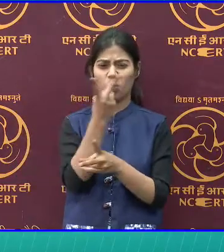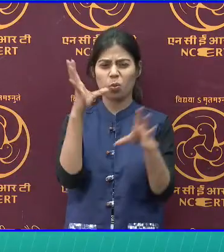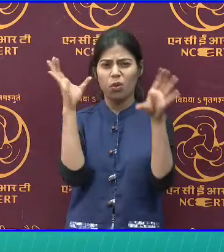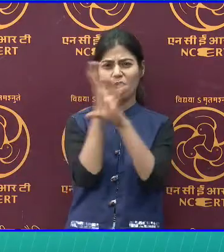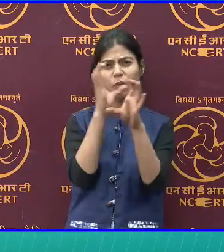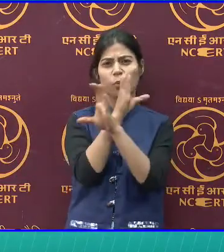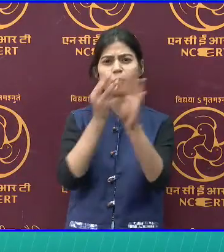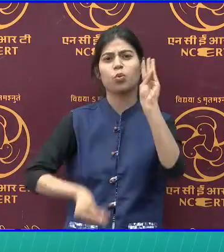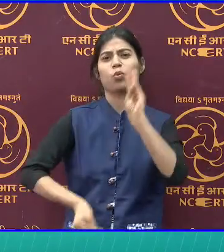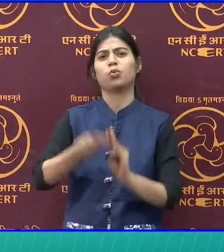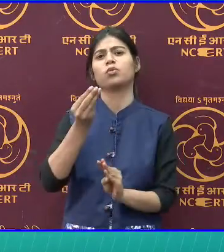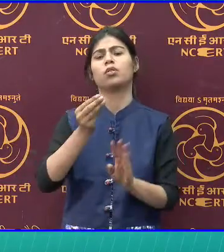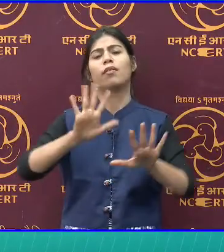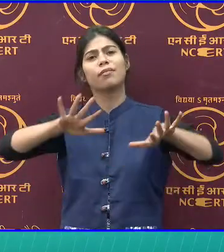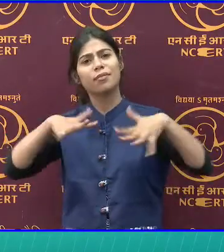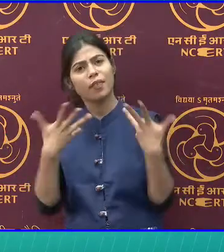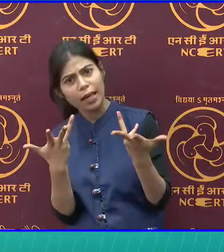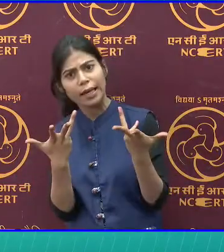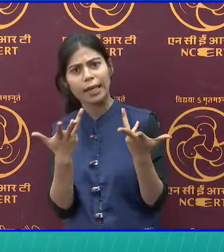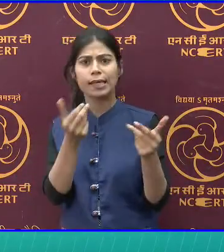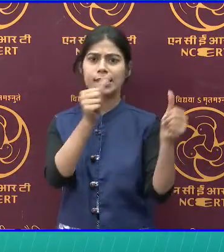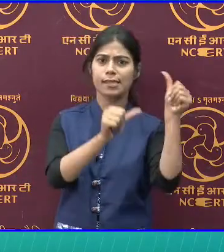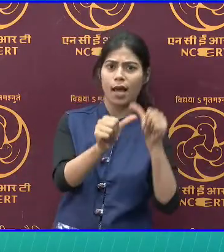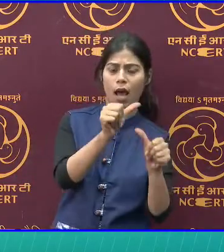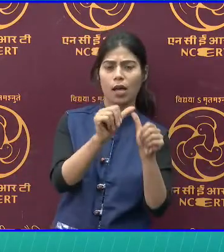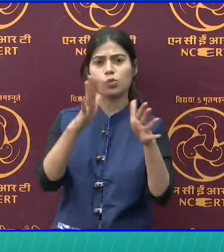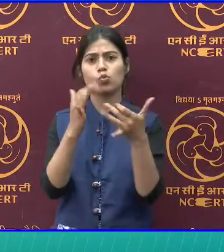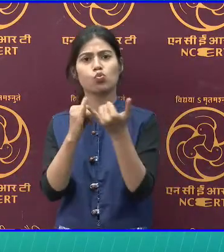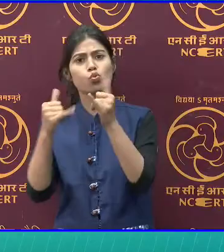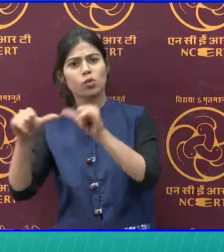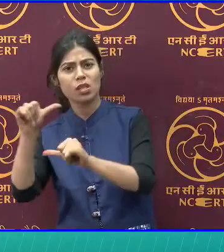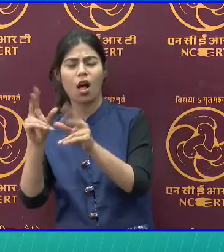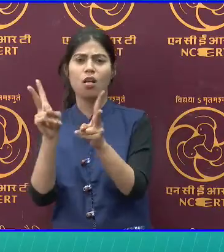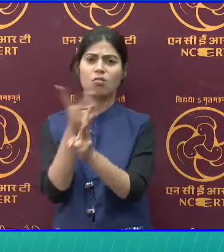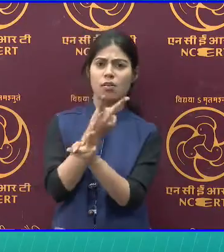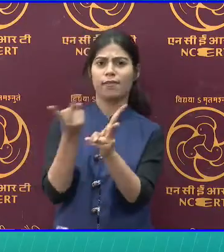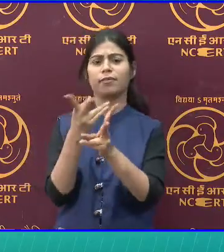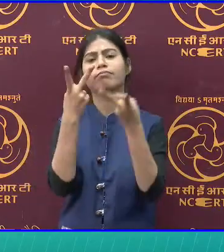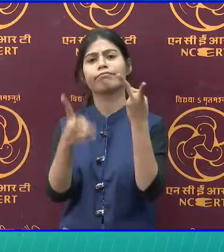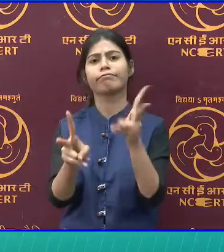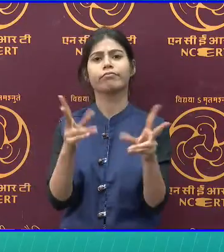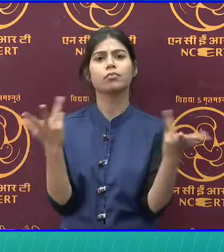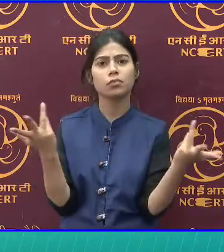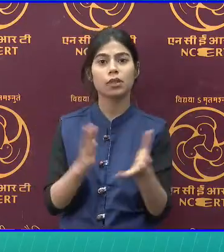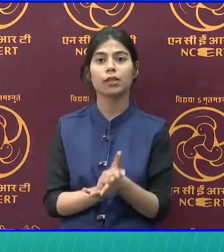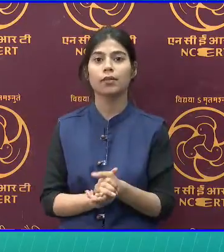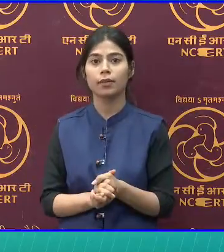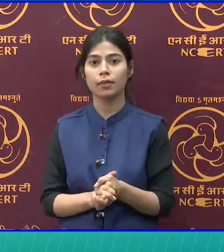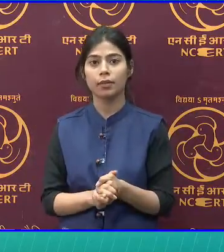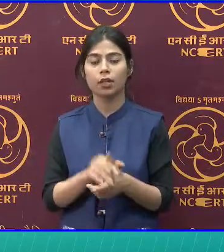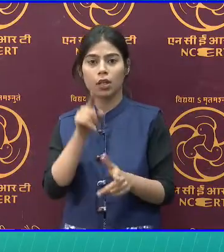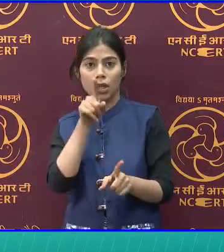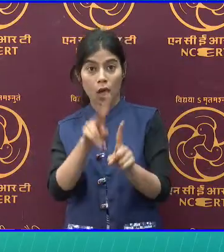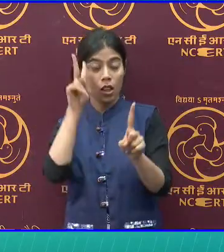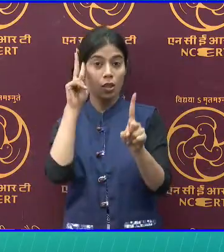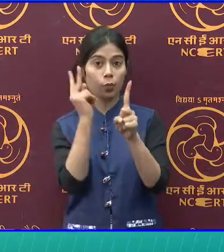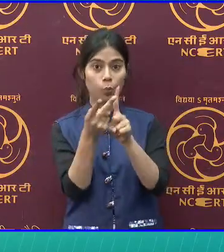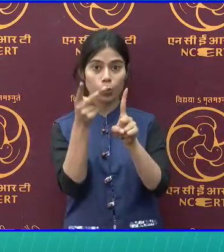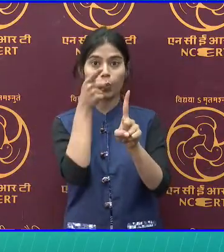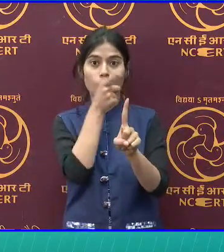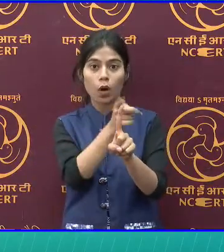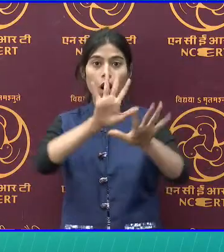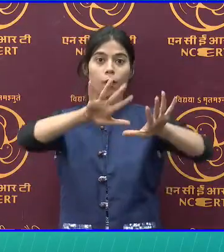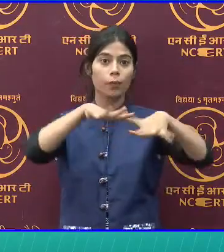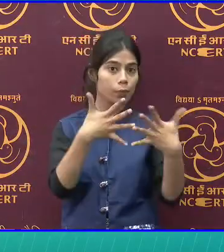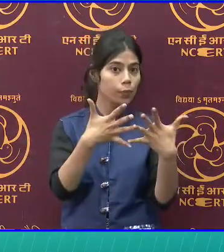of study. So why is social science science? So the idea that if you look at for this purpose, you have to see